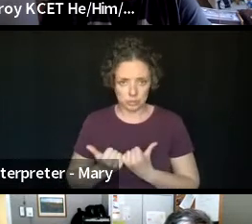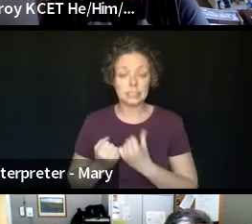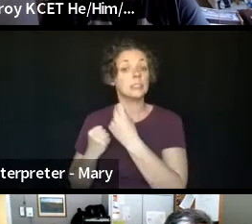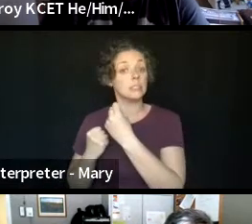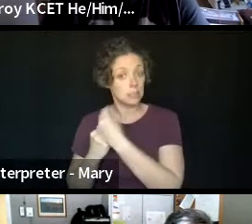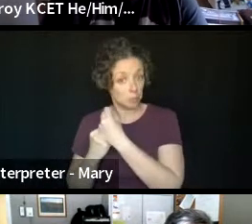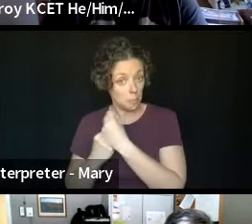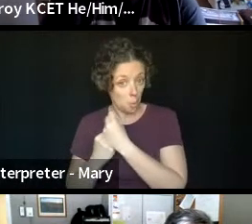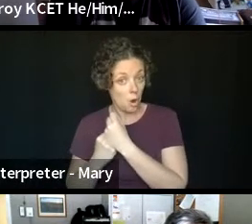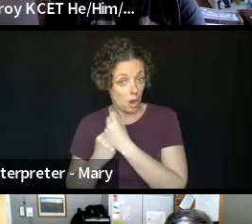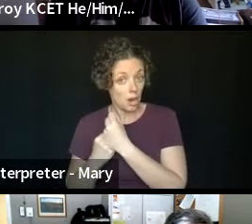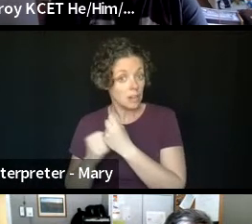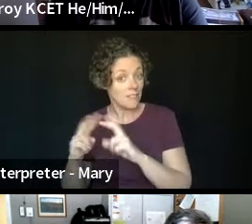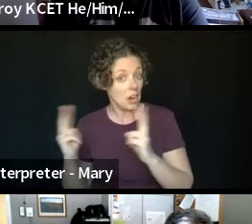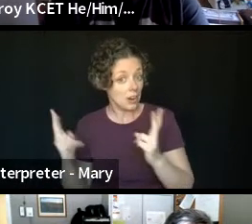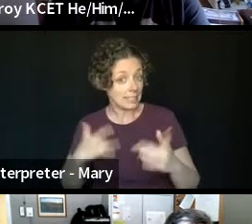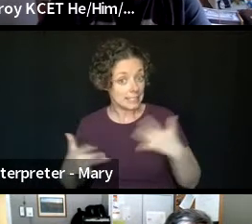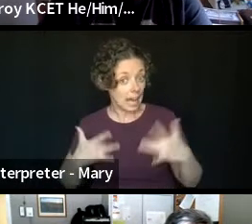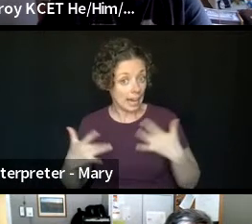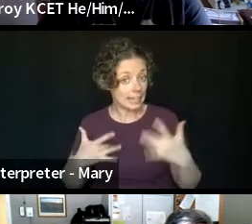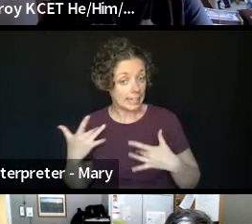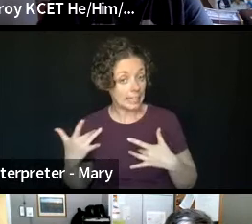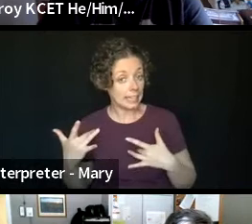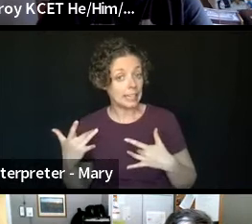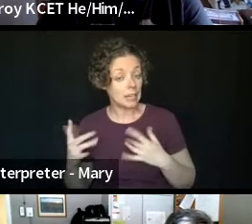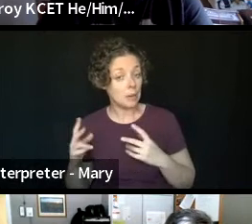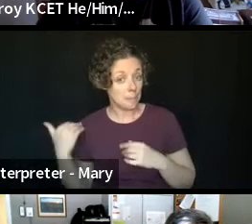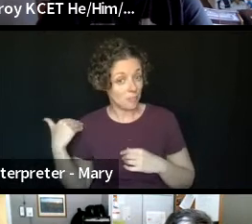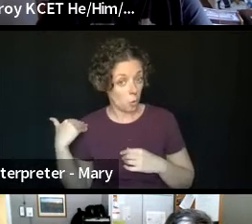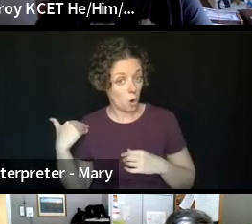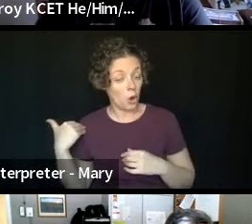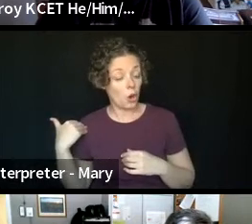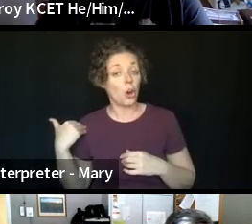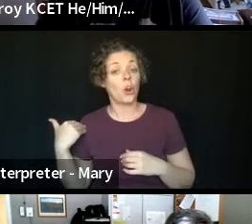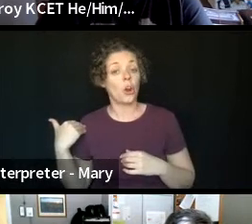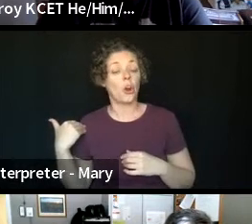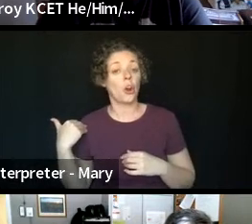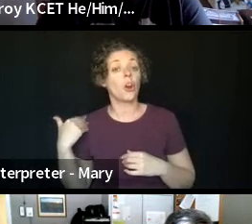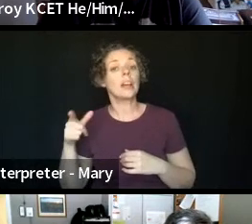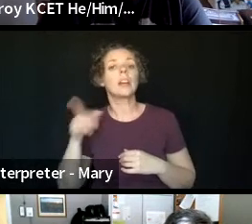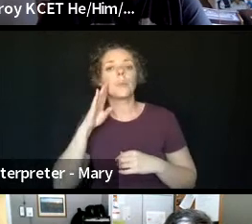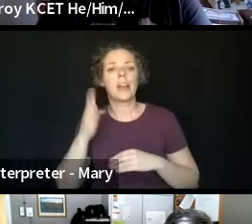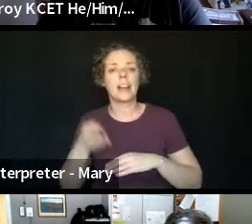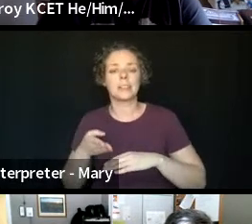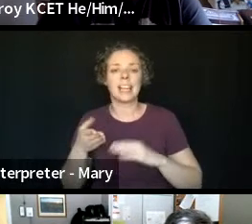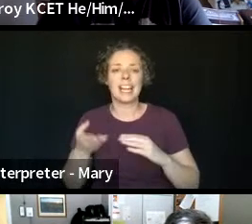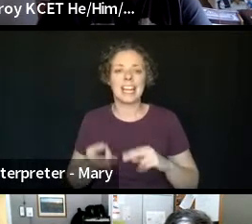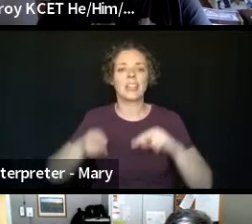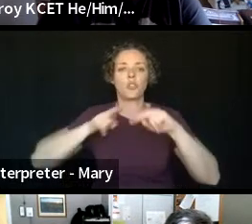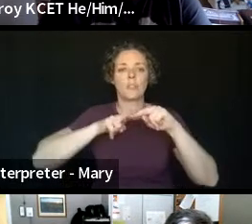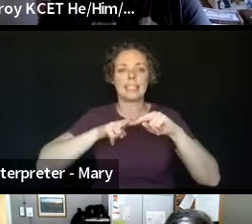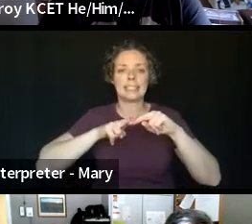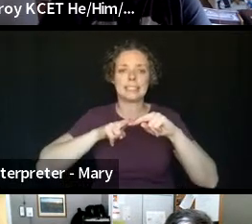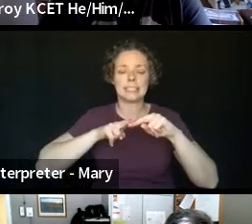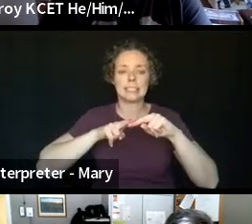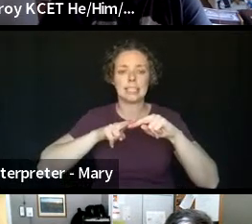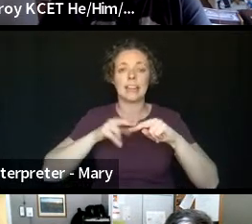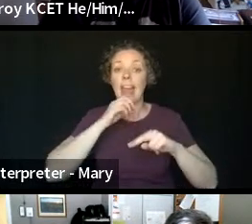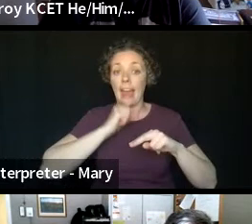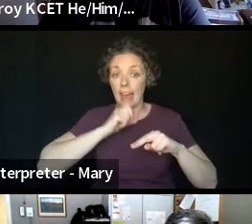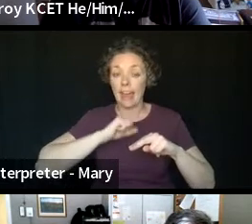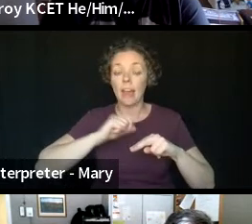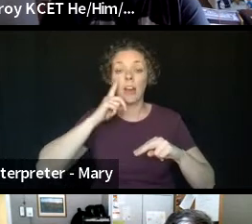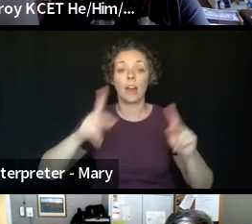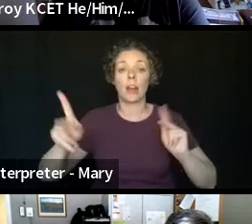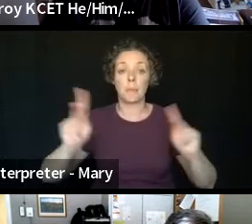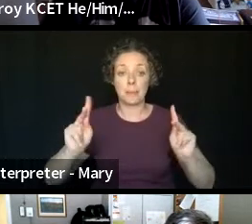and we're very excited about. It's a bill that is increases the age of people who want to